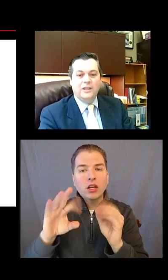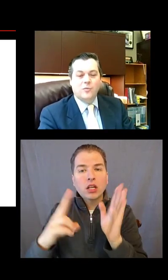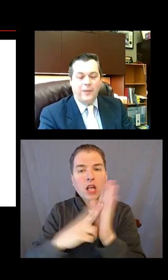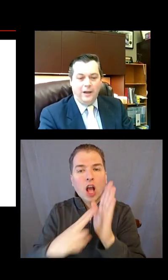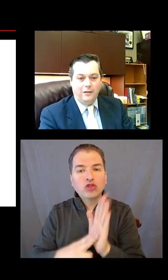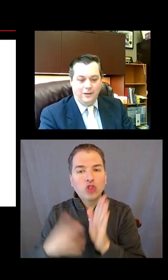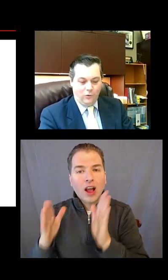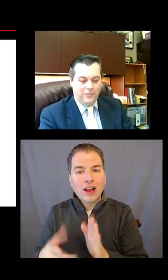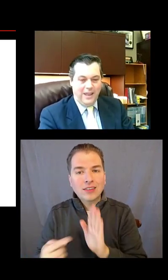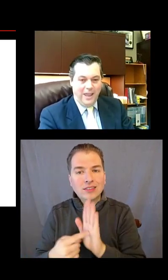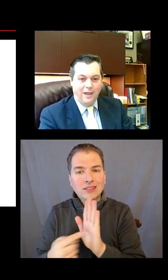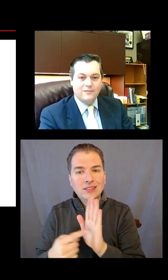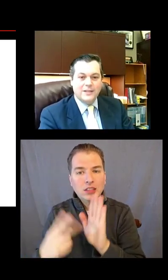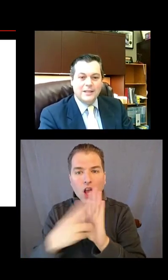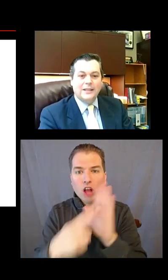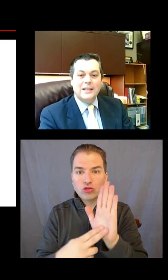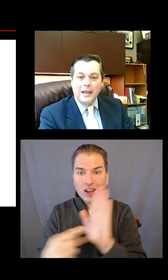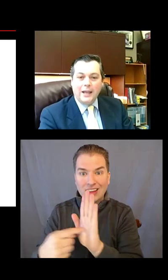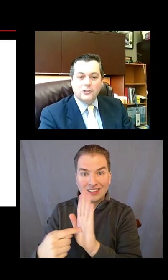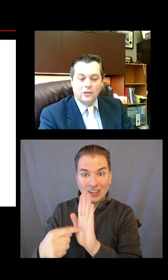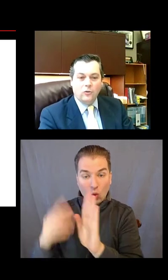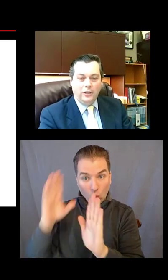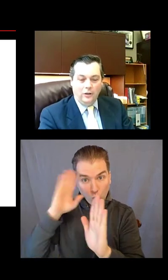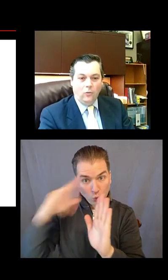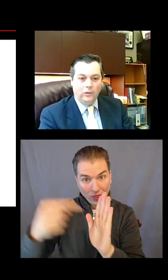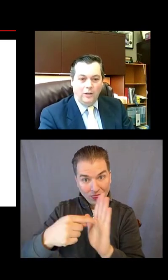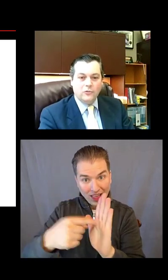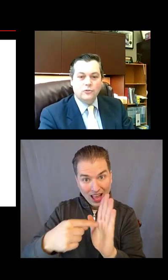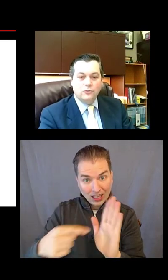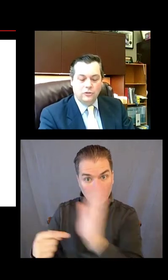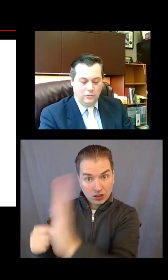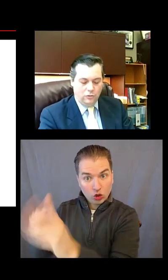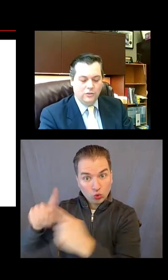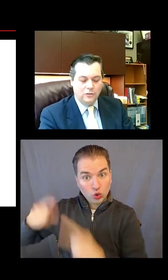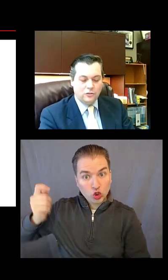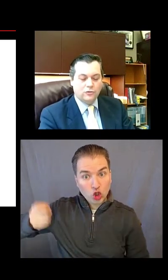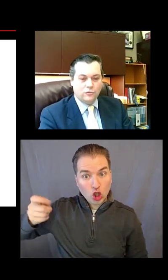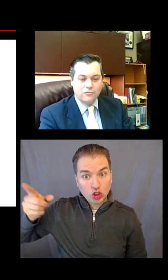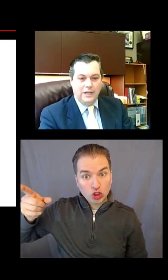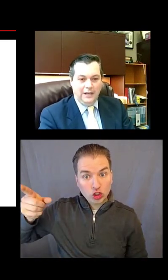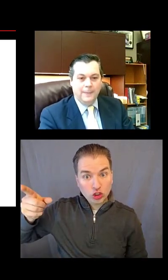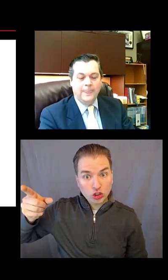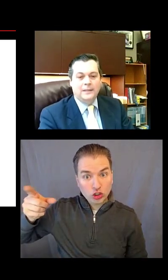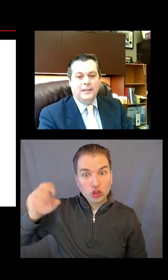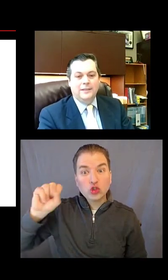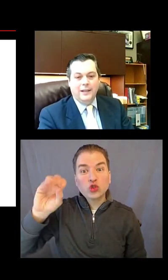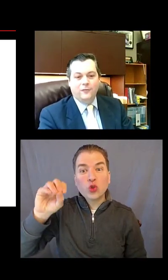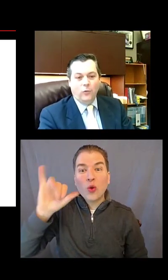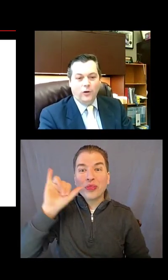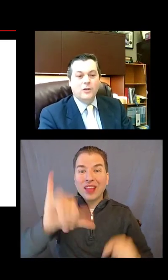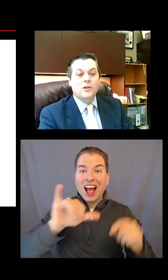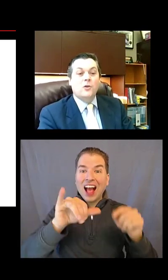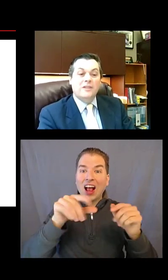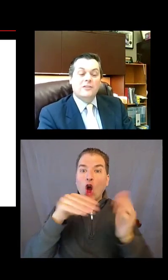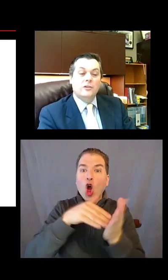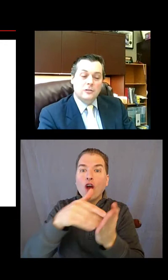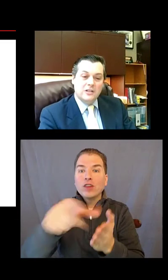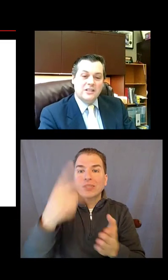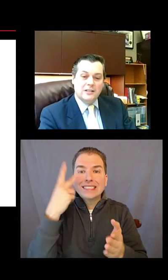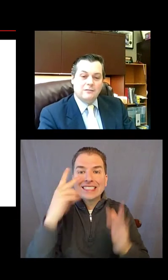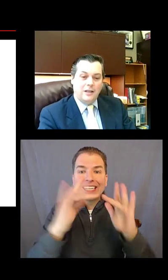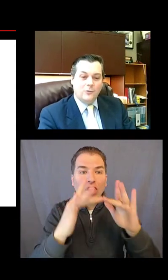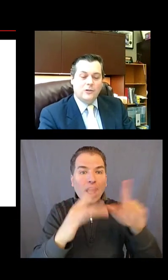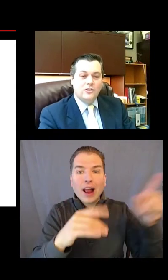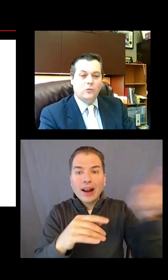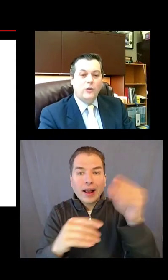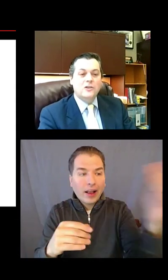that we have prepared on your behalf is actually going to hold up to judicial scrutiny. And therefore, we've